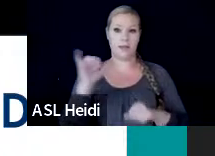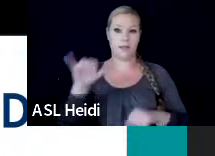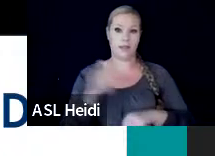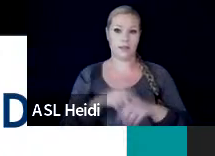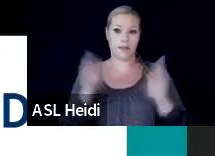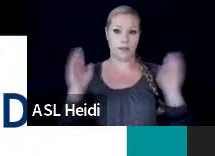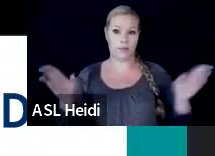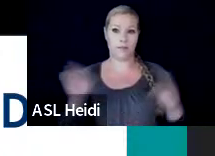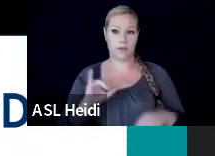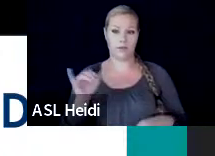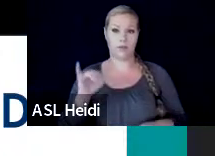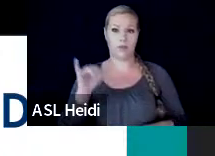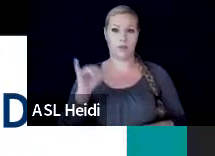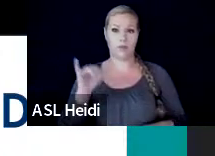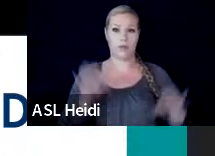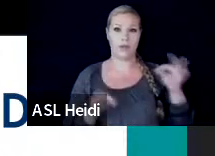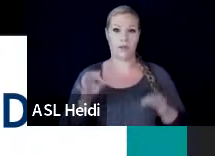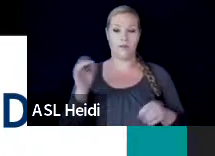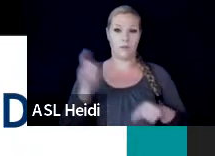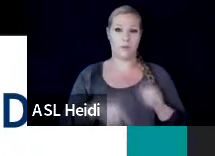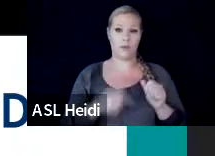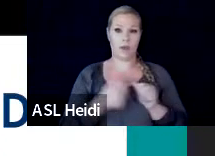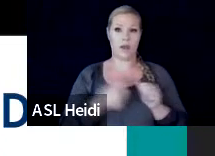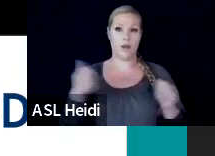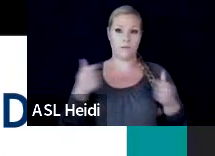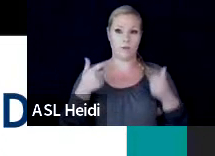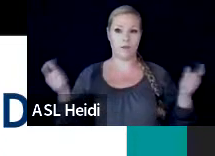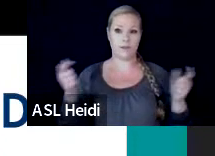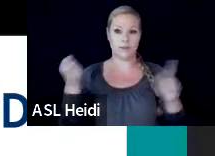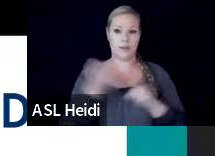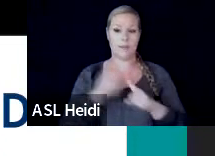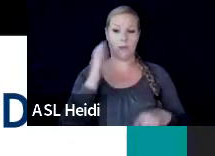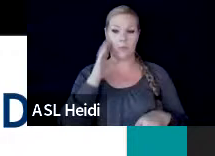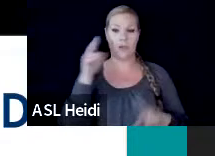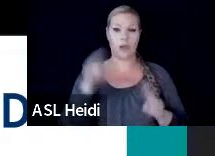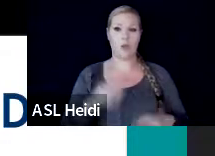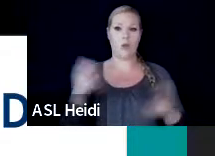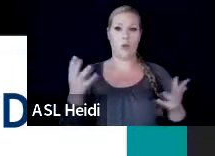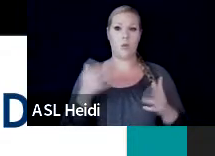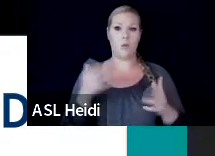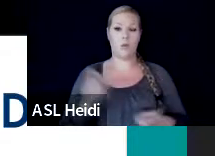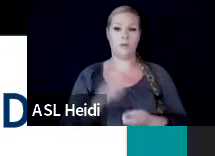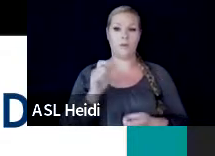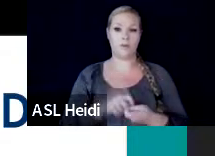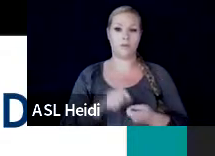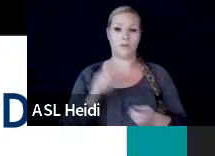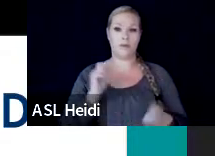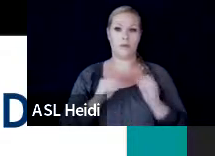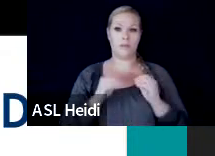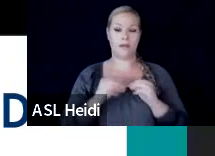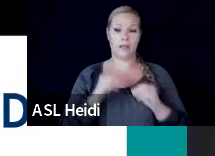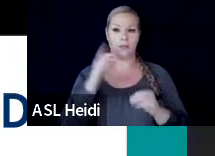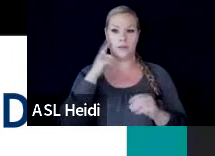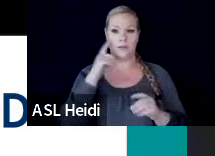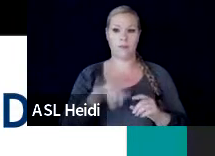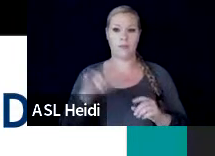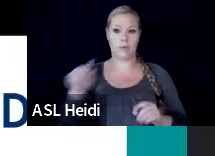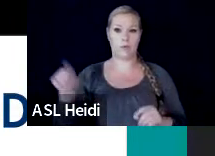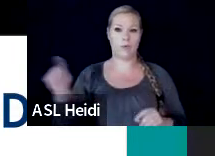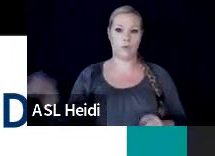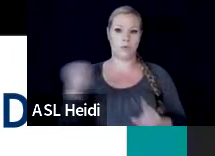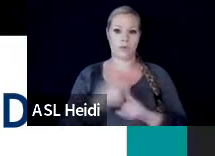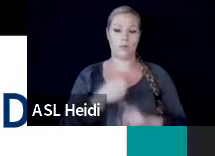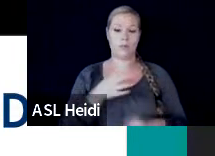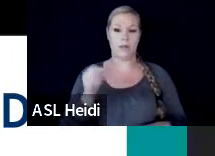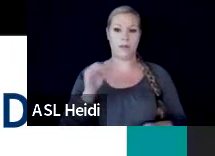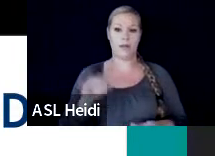too, if we couldn't avoid significant impacts, then we look at what specific mitigation there is for those impacts. And with the record of